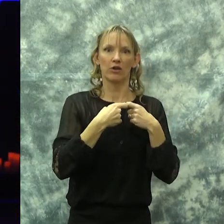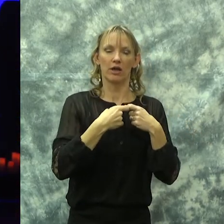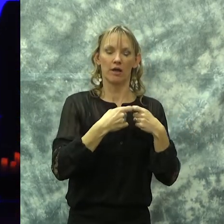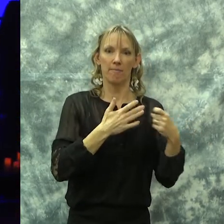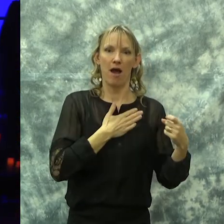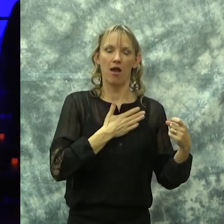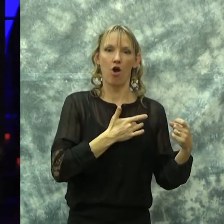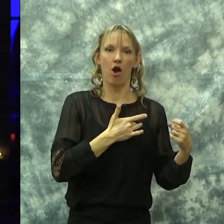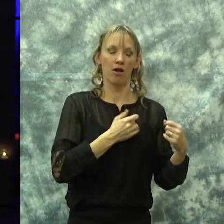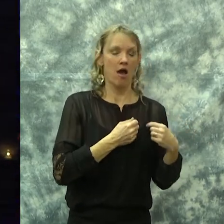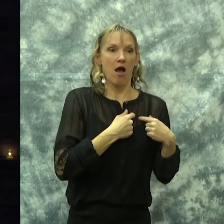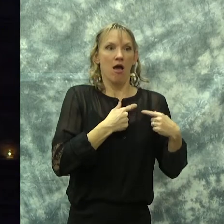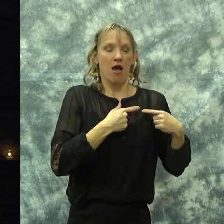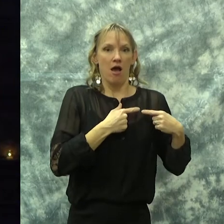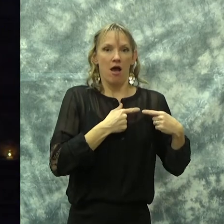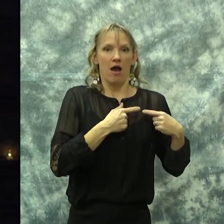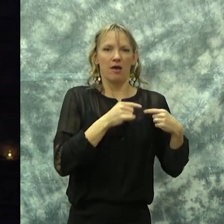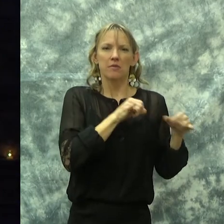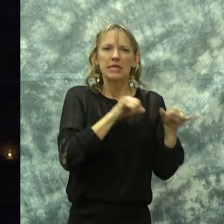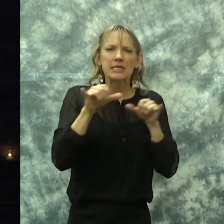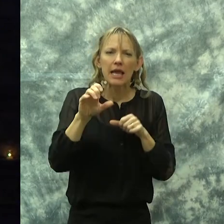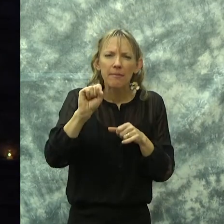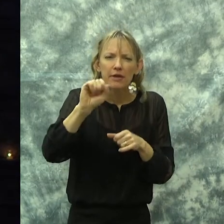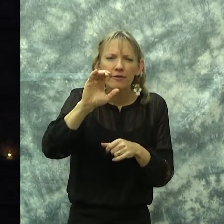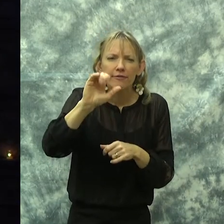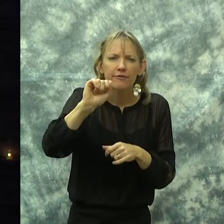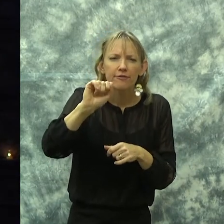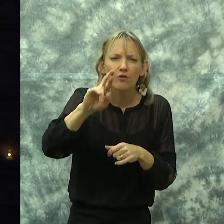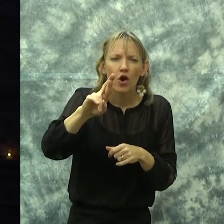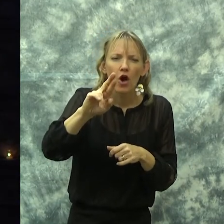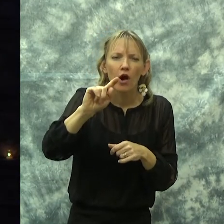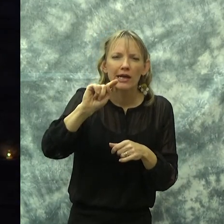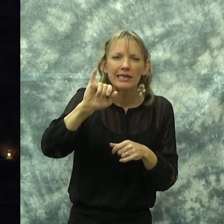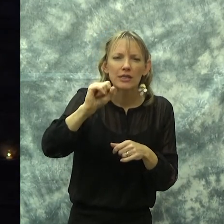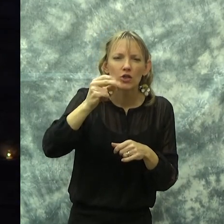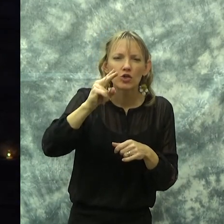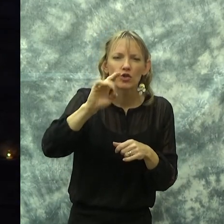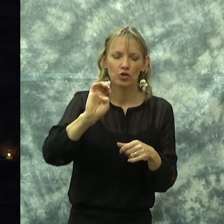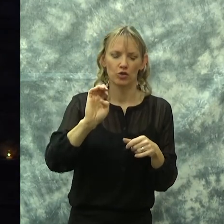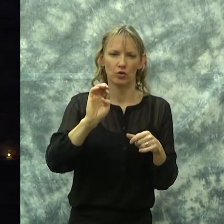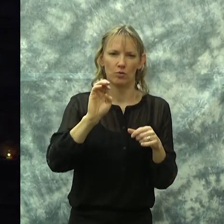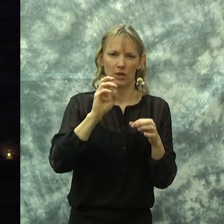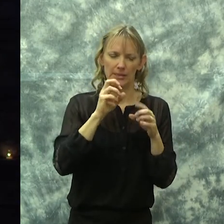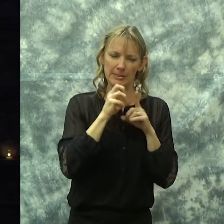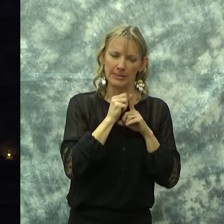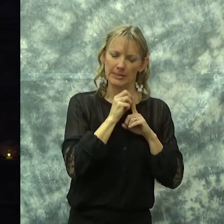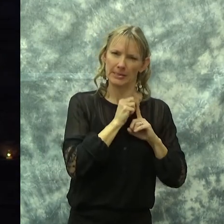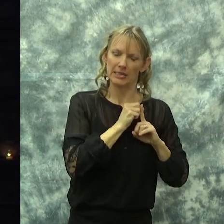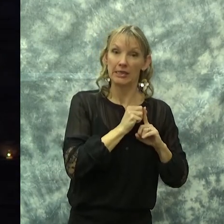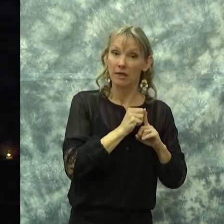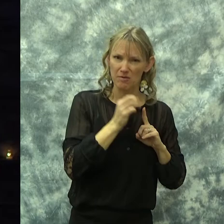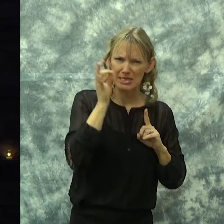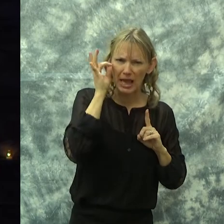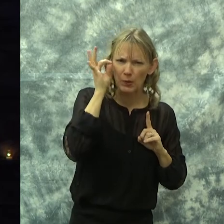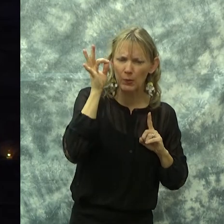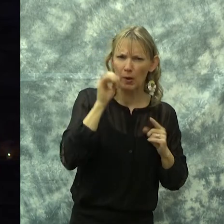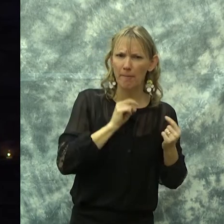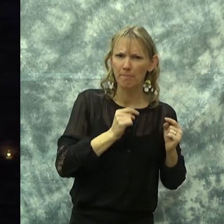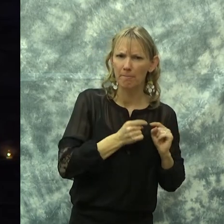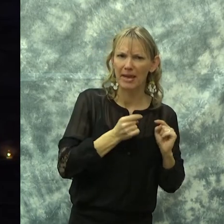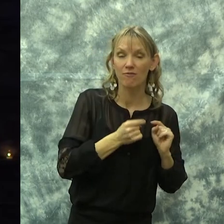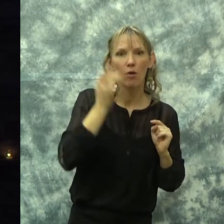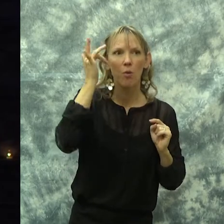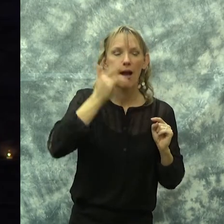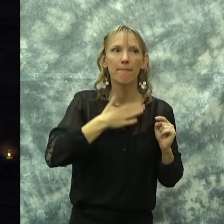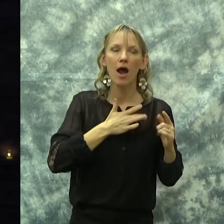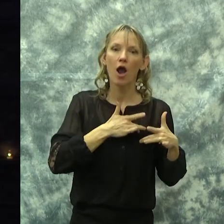in my heart. It was like the scar tissue was getting eaten away. And it was actually almost painful because